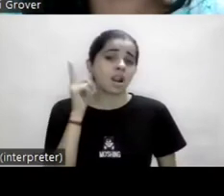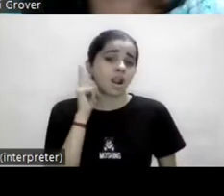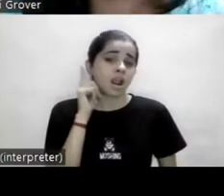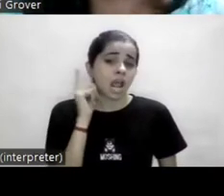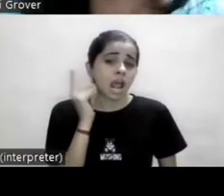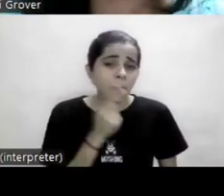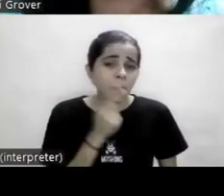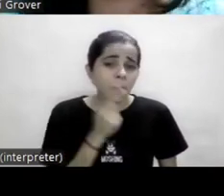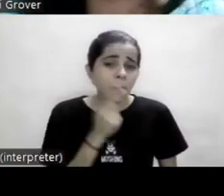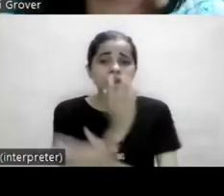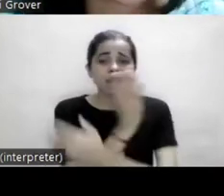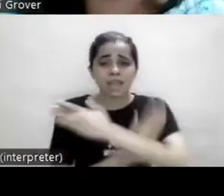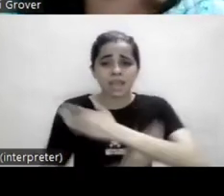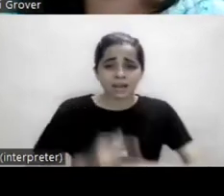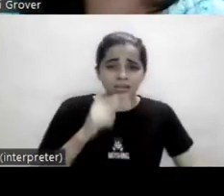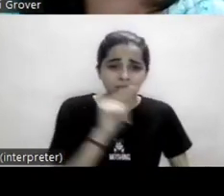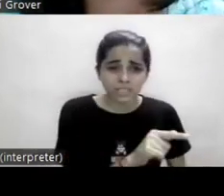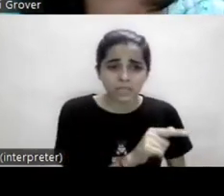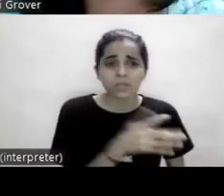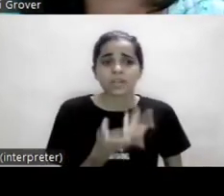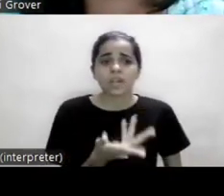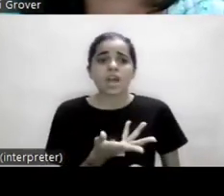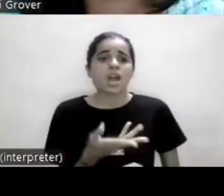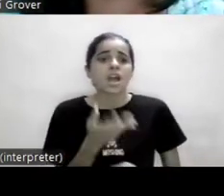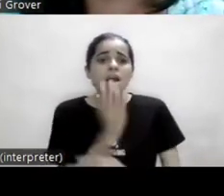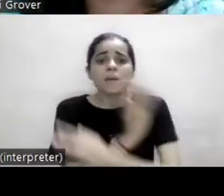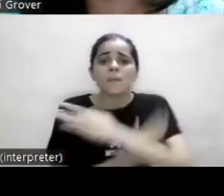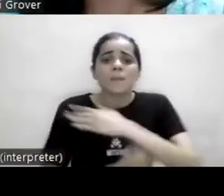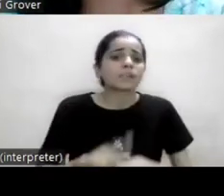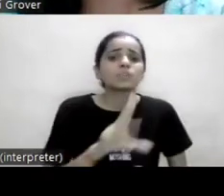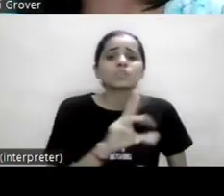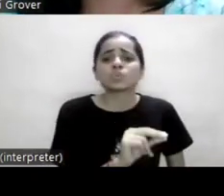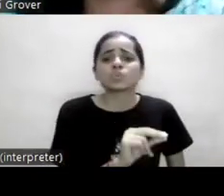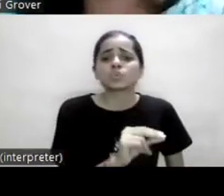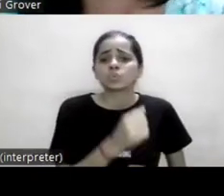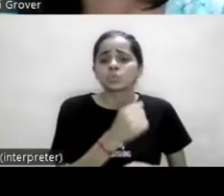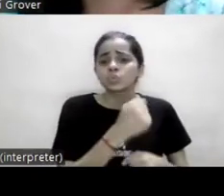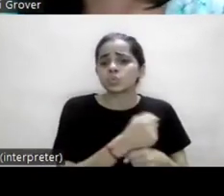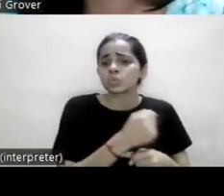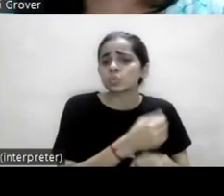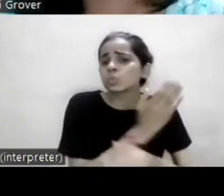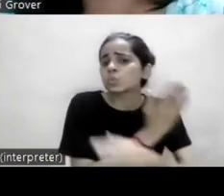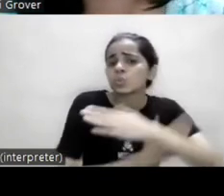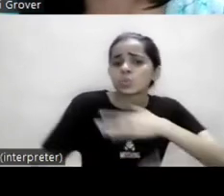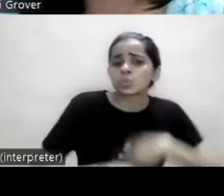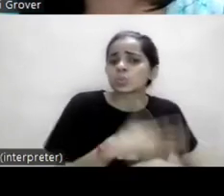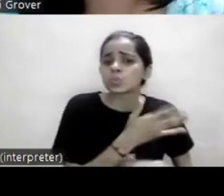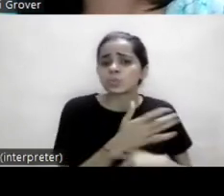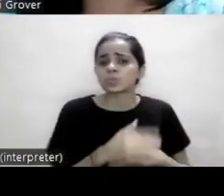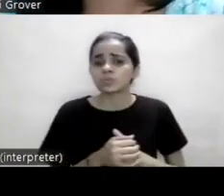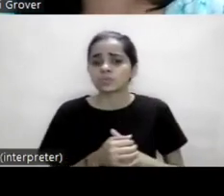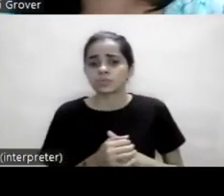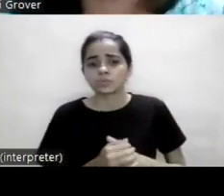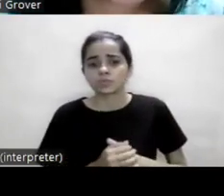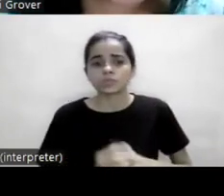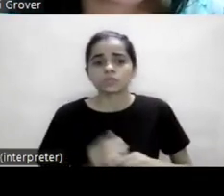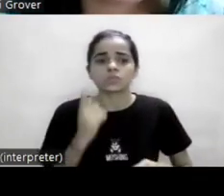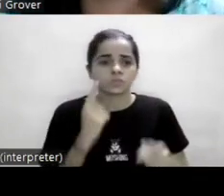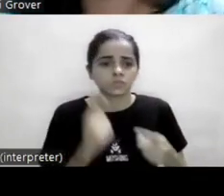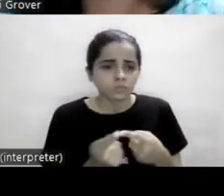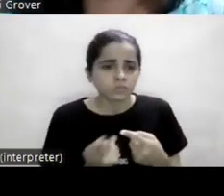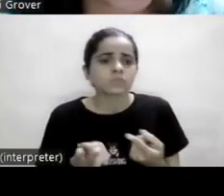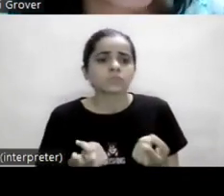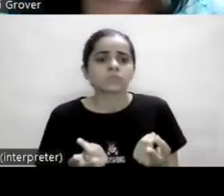theme is not the impairment or the abnormality, but the degree to which it can either